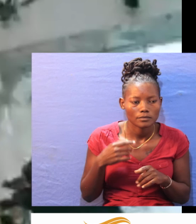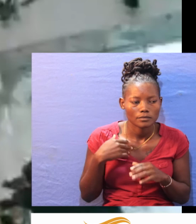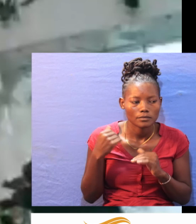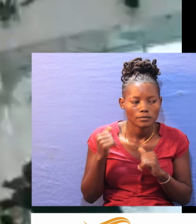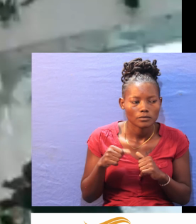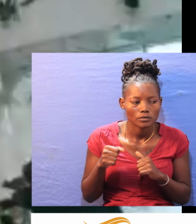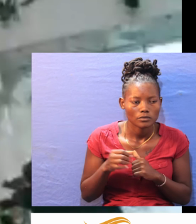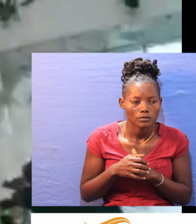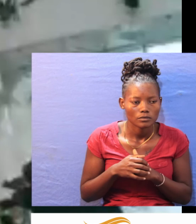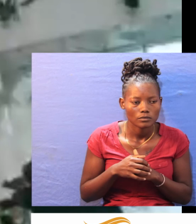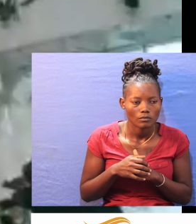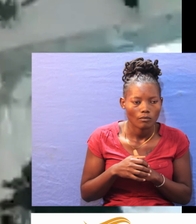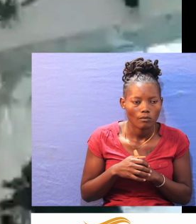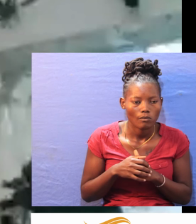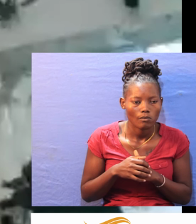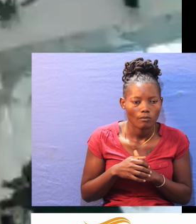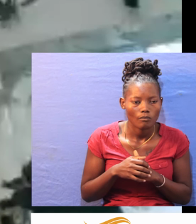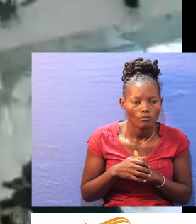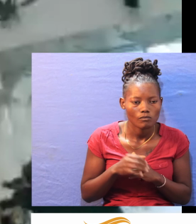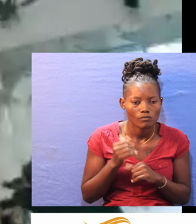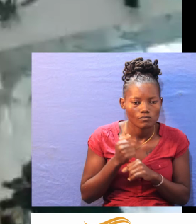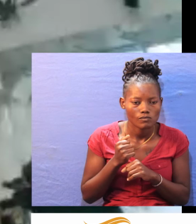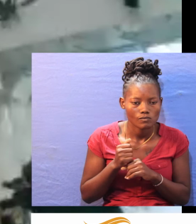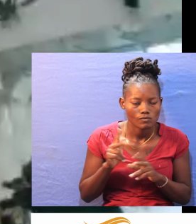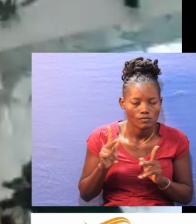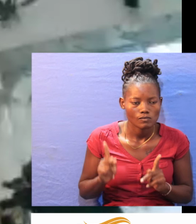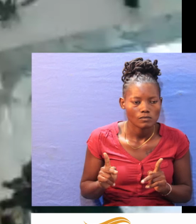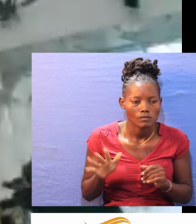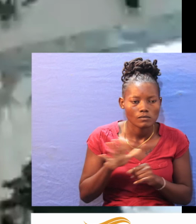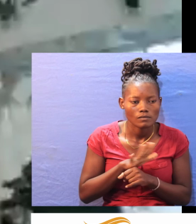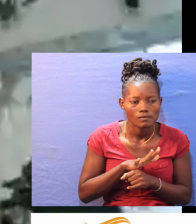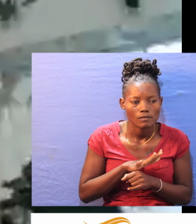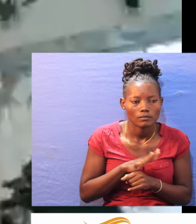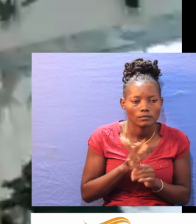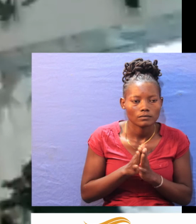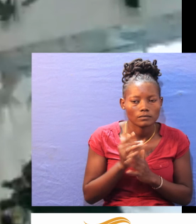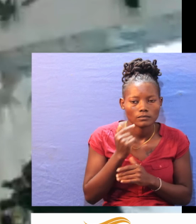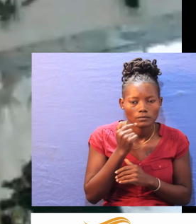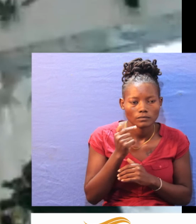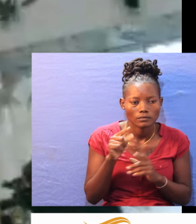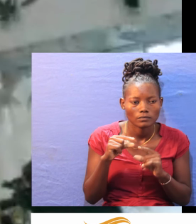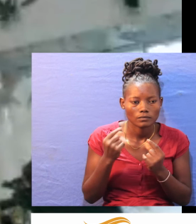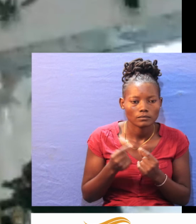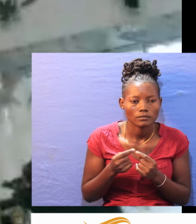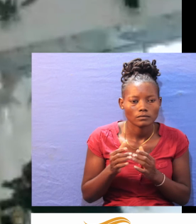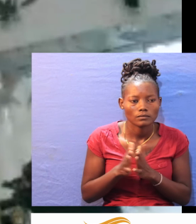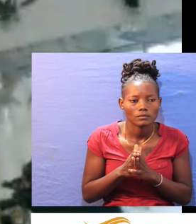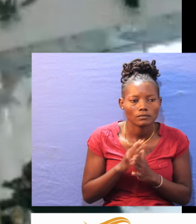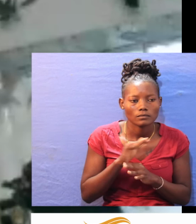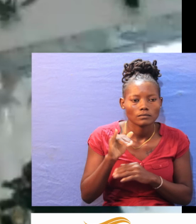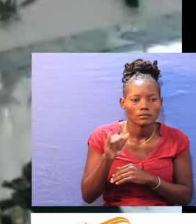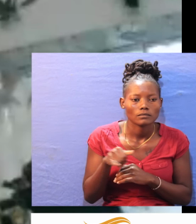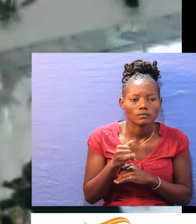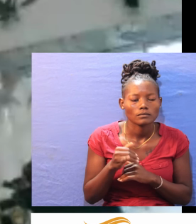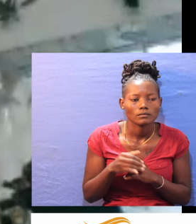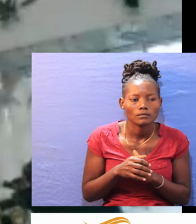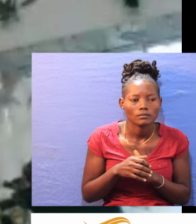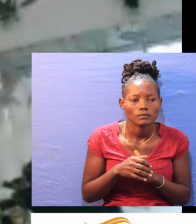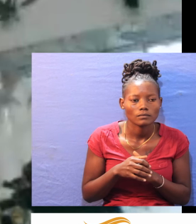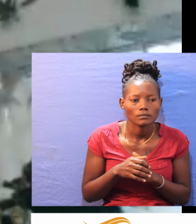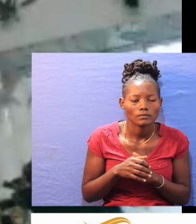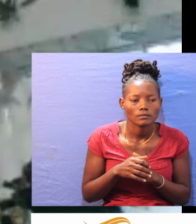considerations as the person as a whole, and when we're setting those goals, and not just in